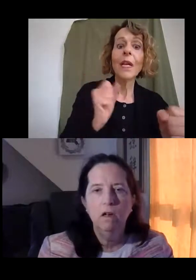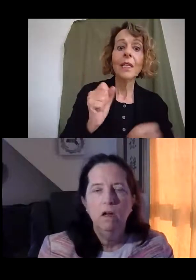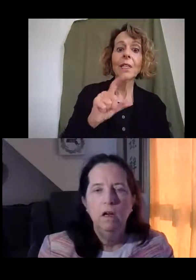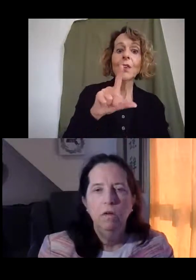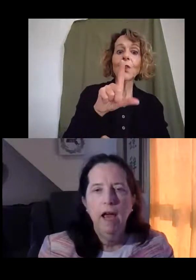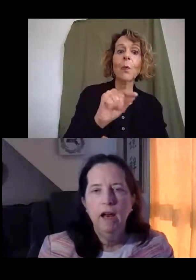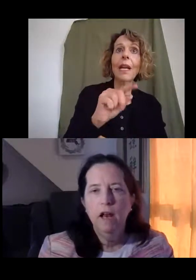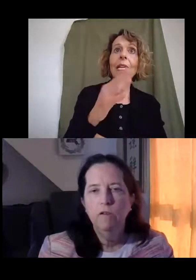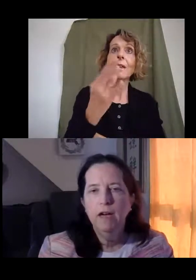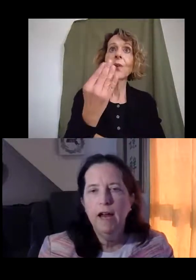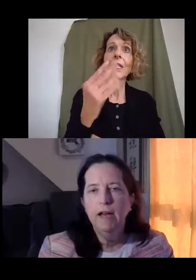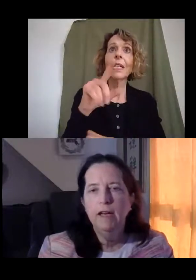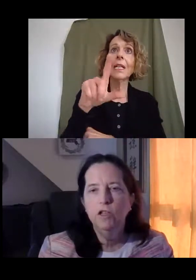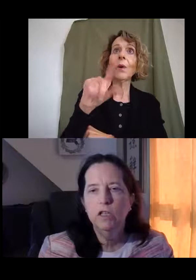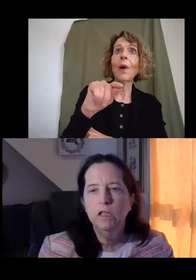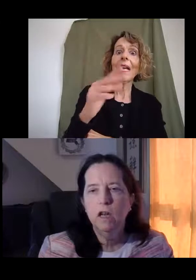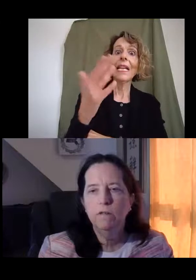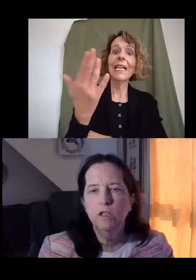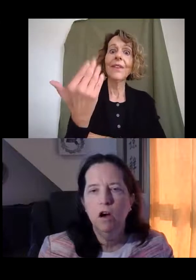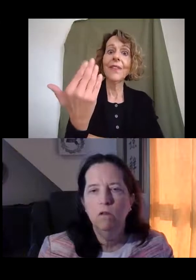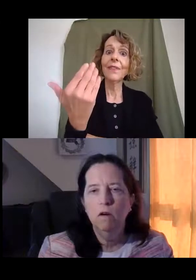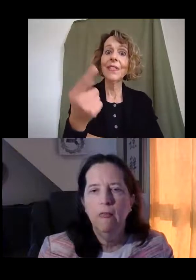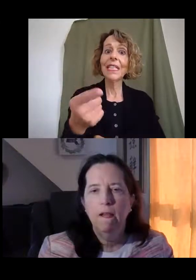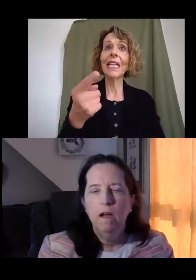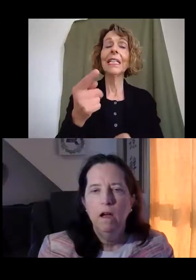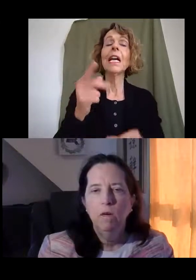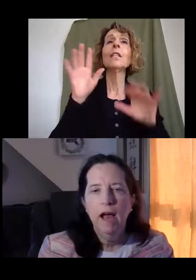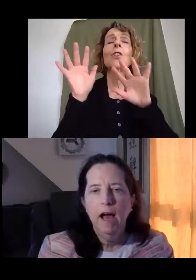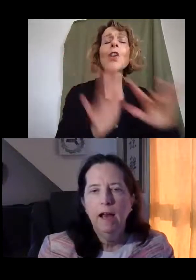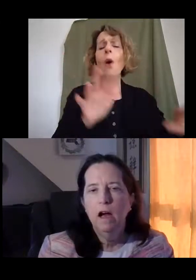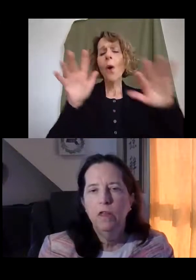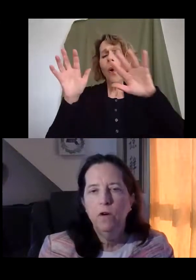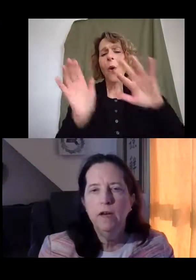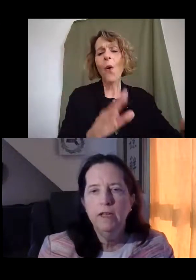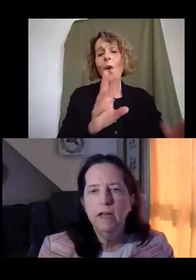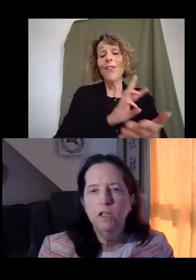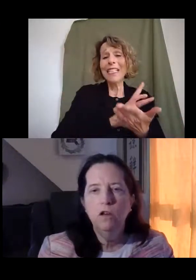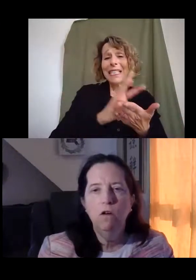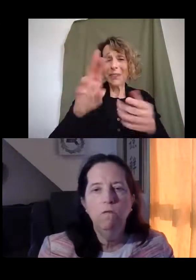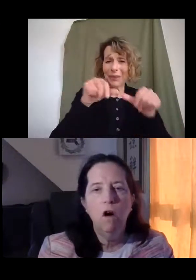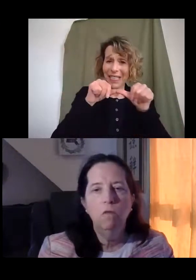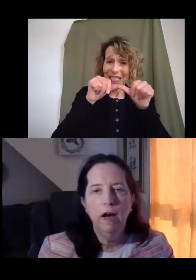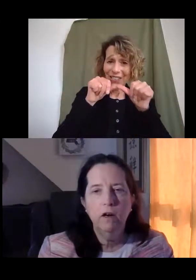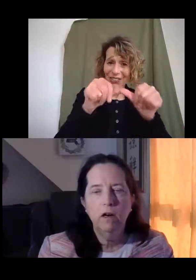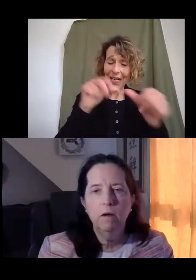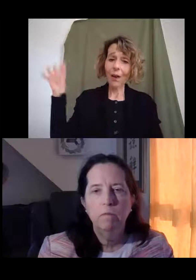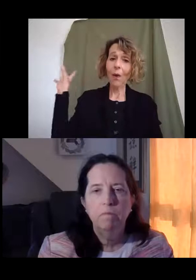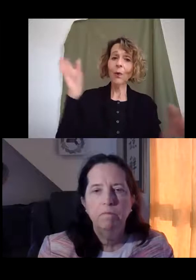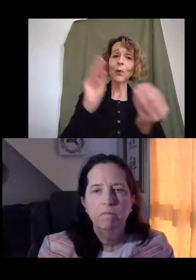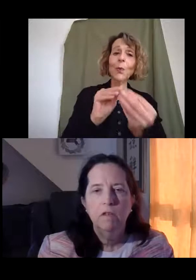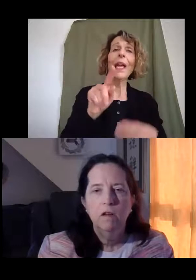cycle. We had 108 inches of snow. We had a 30-day snowfall